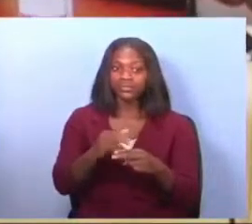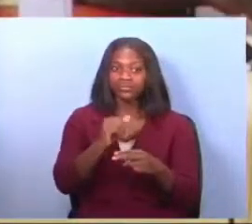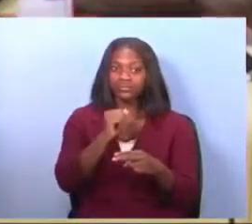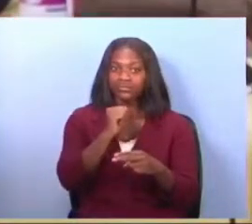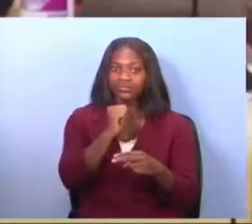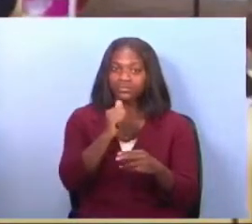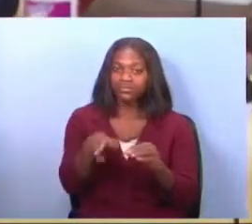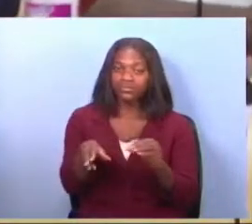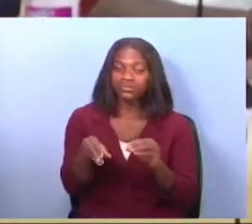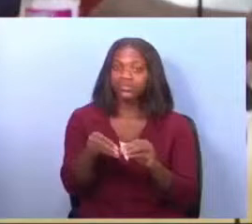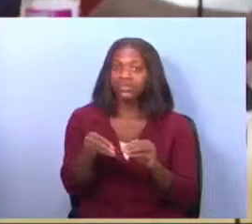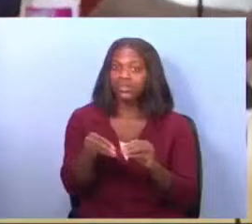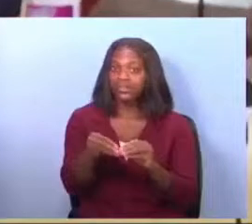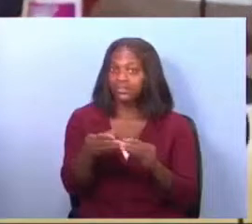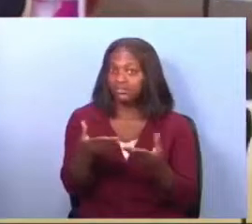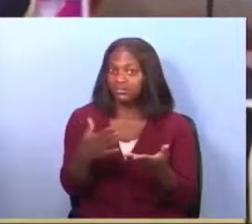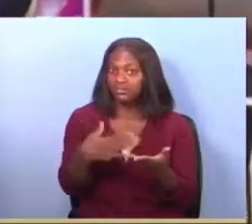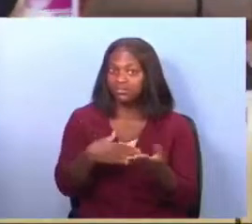the absentees list.